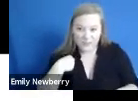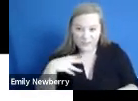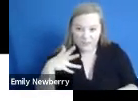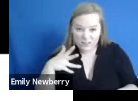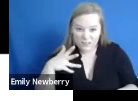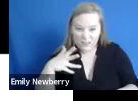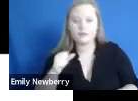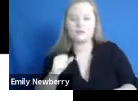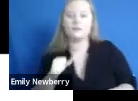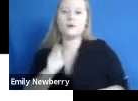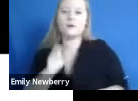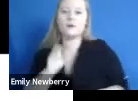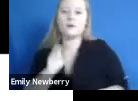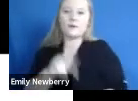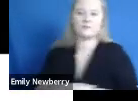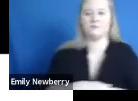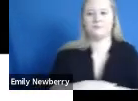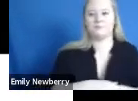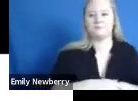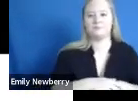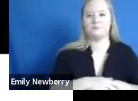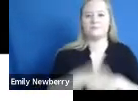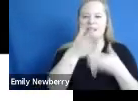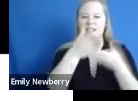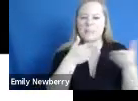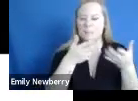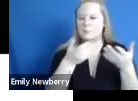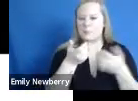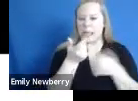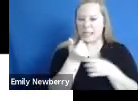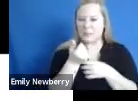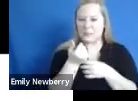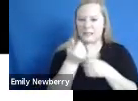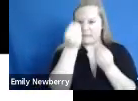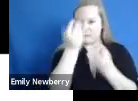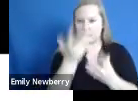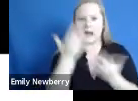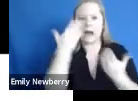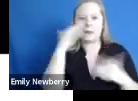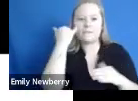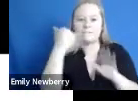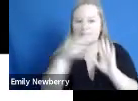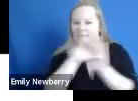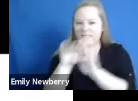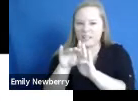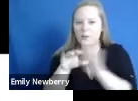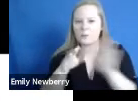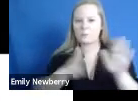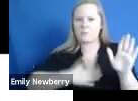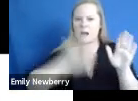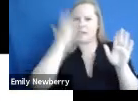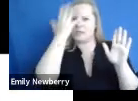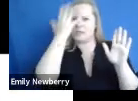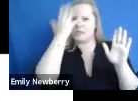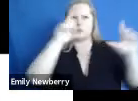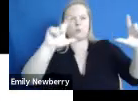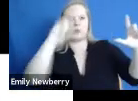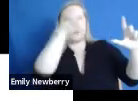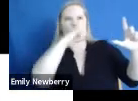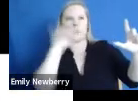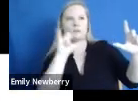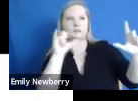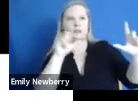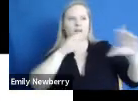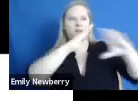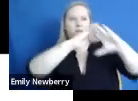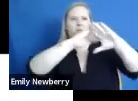All right, let's see. So here's some quick information. I don't know if the videos, on my screen, it looks like our faces are blocking part